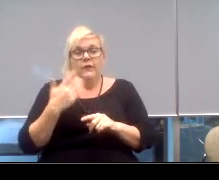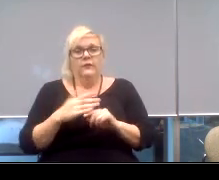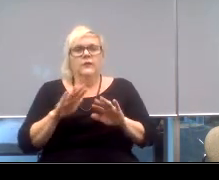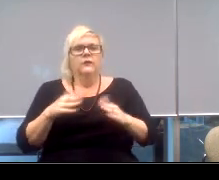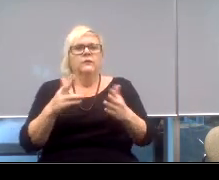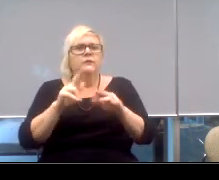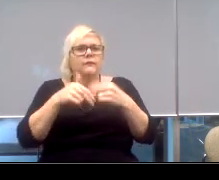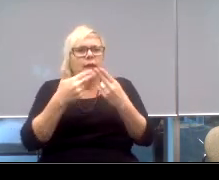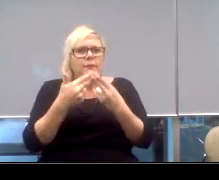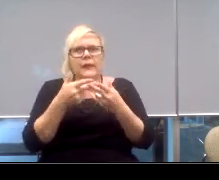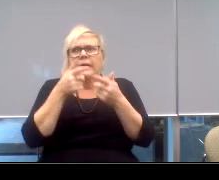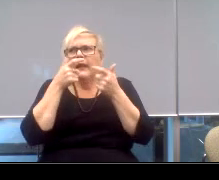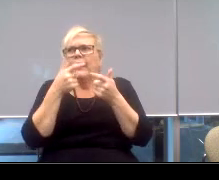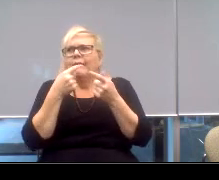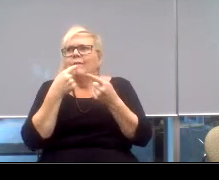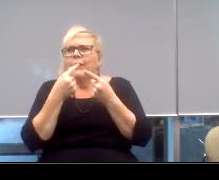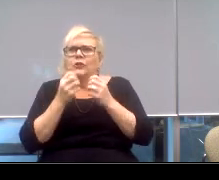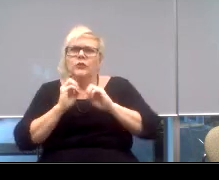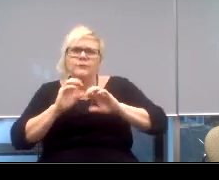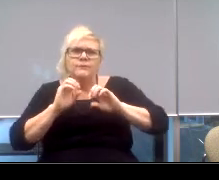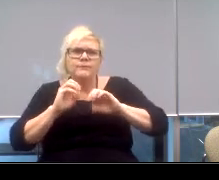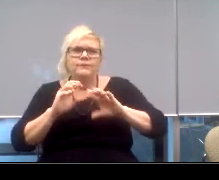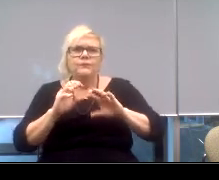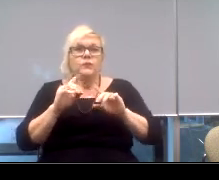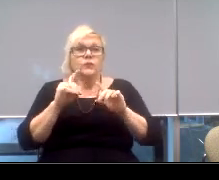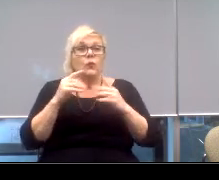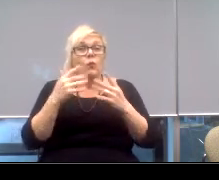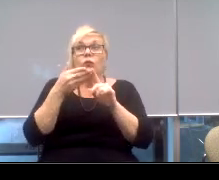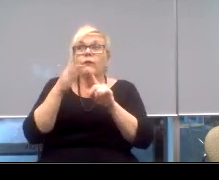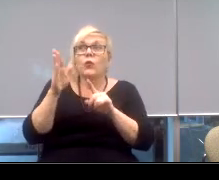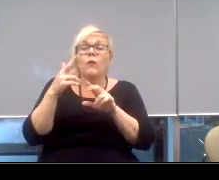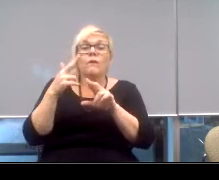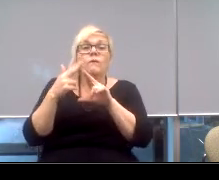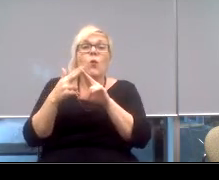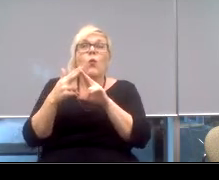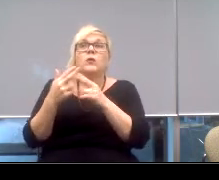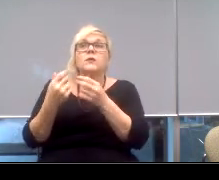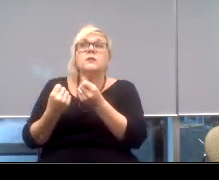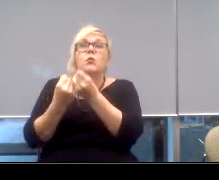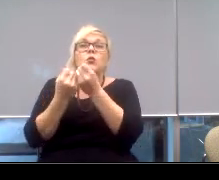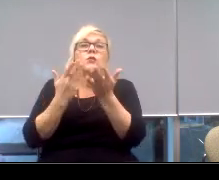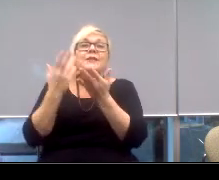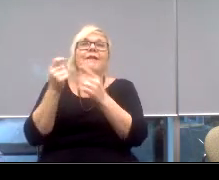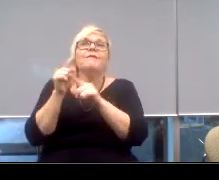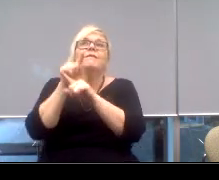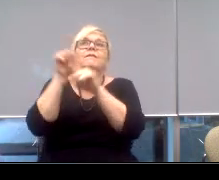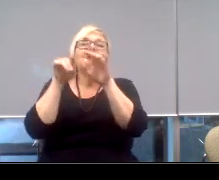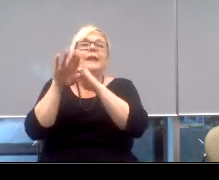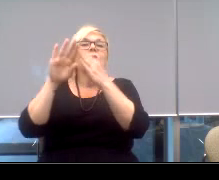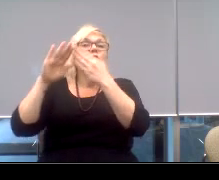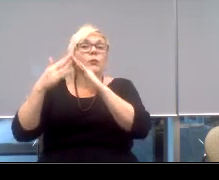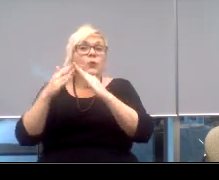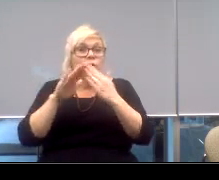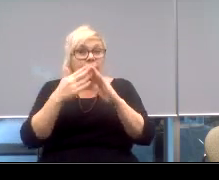carers, with information and referrals to existing support services in the community.